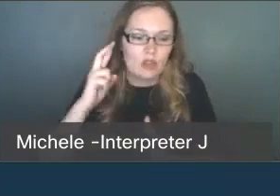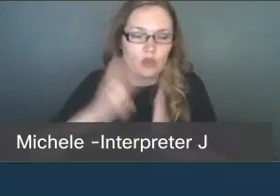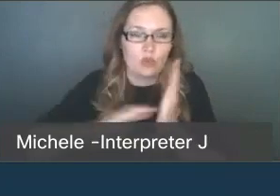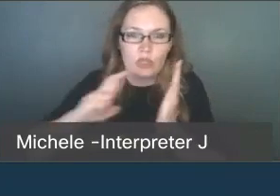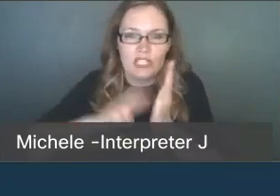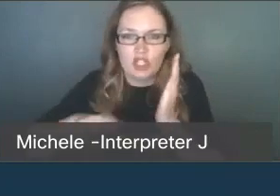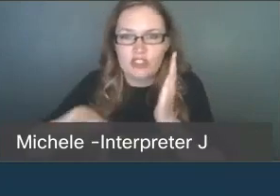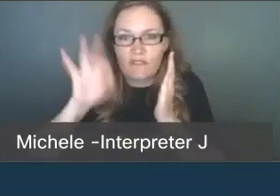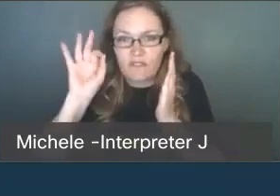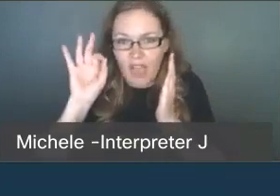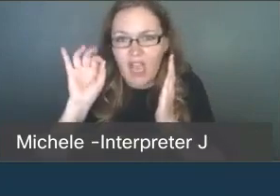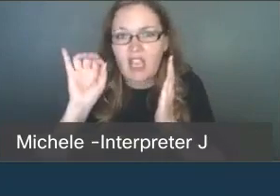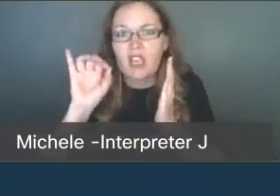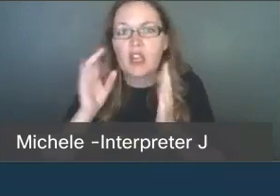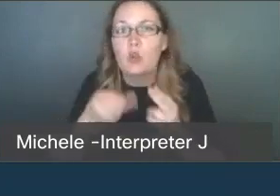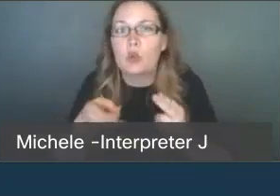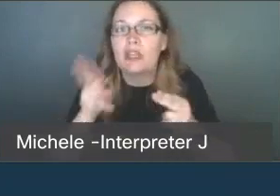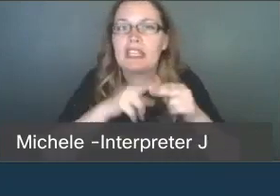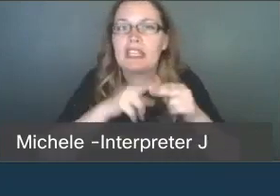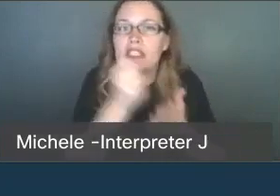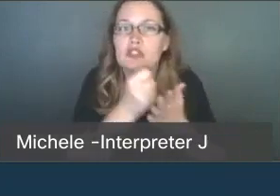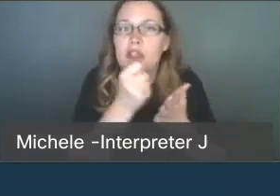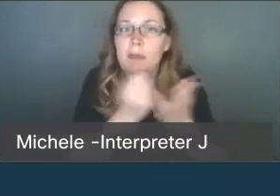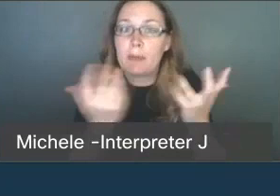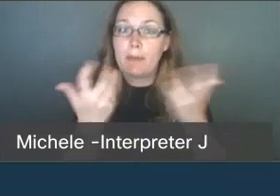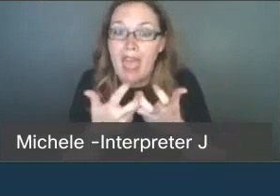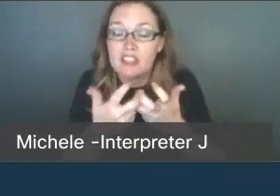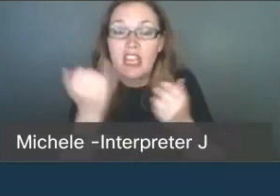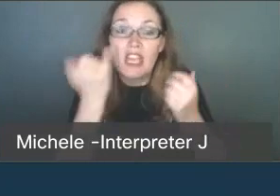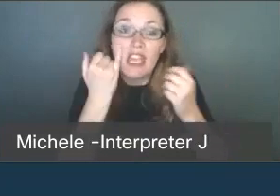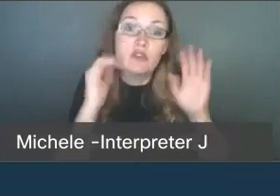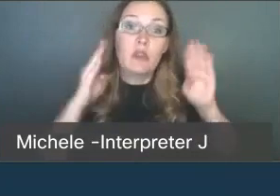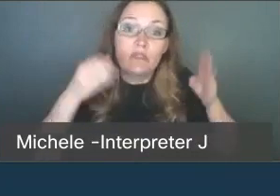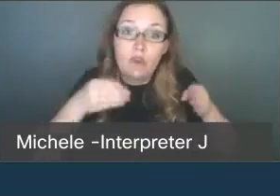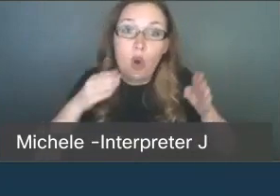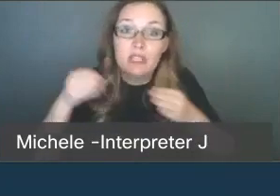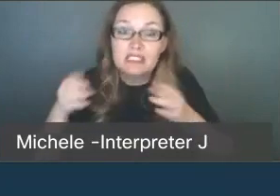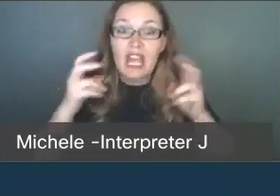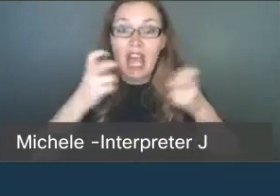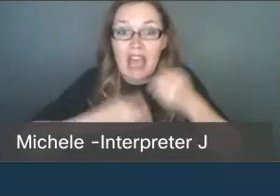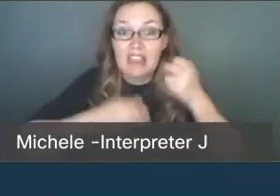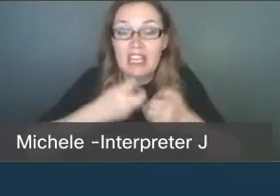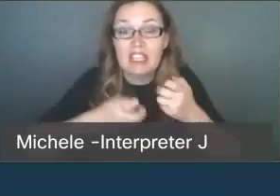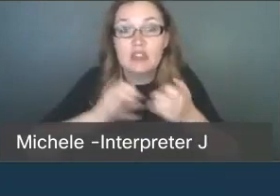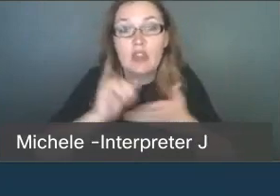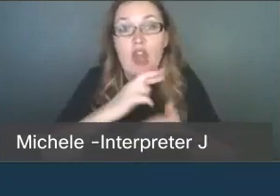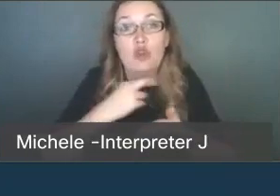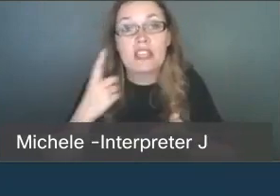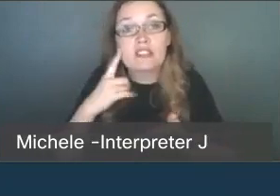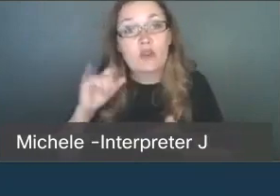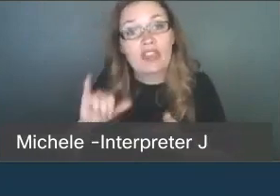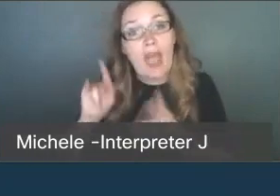is increased treatment match, so when we are focusing on the issues that are relevant to risk for that person, we